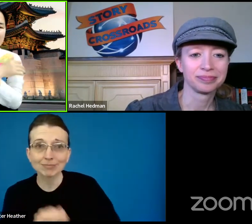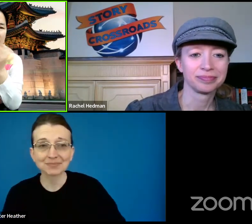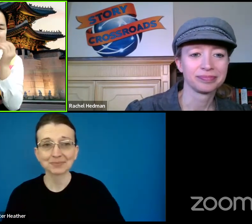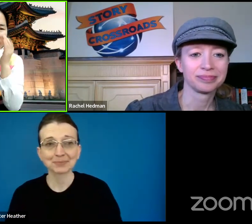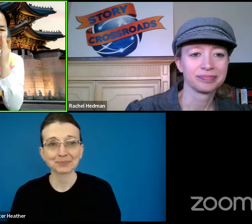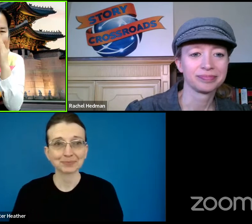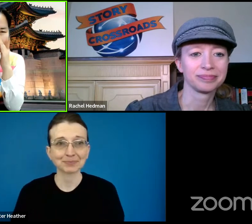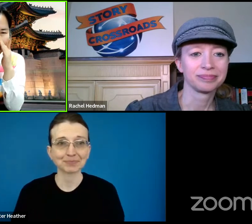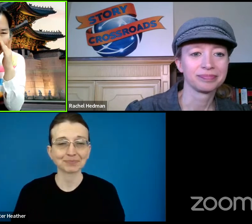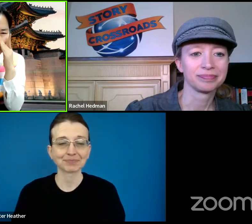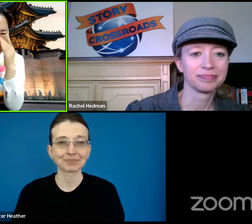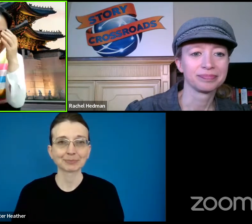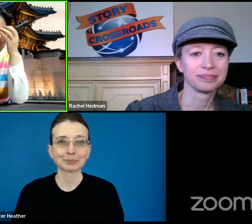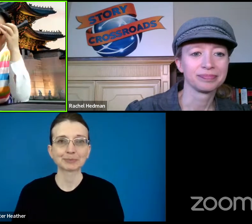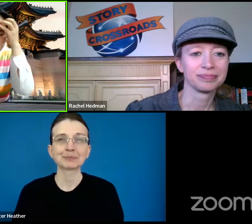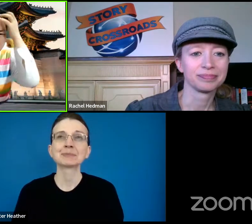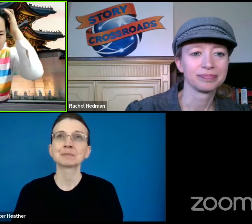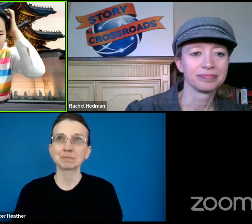Yes.